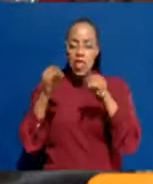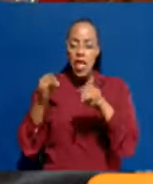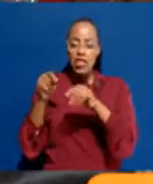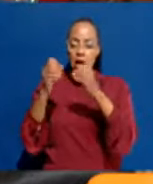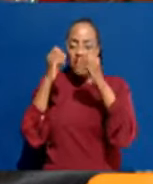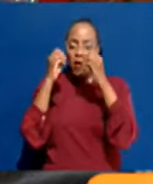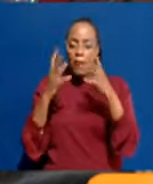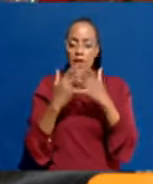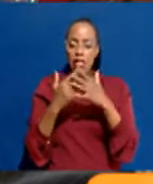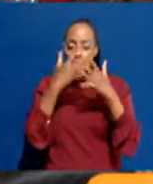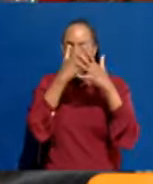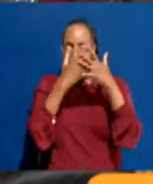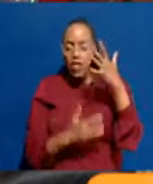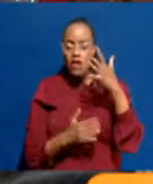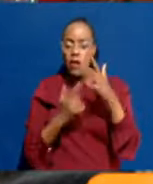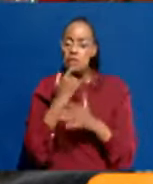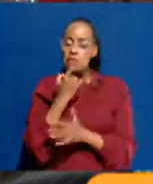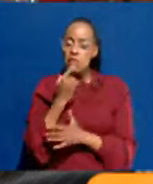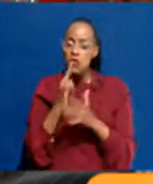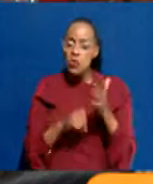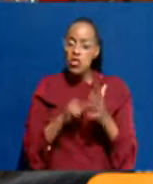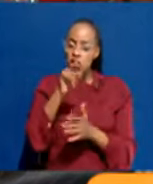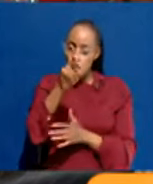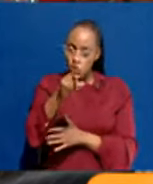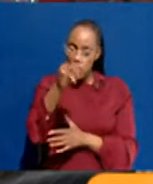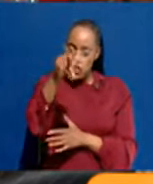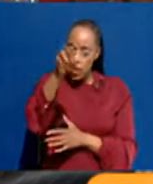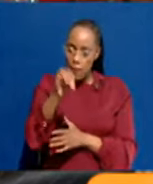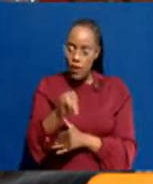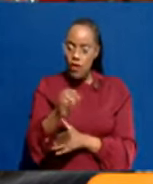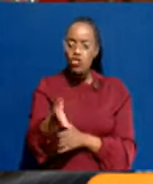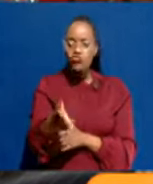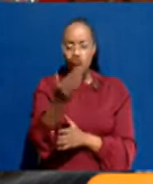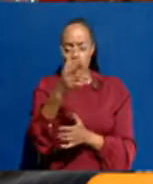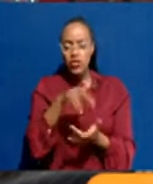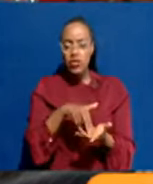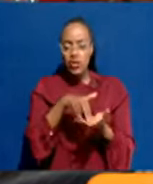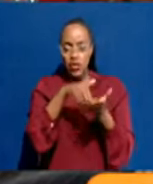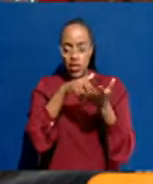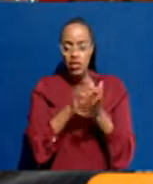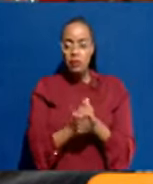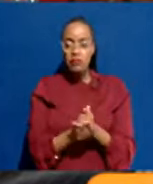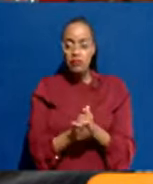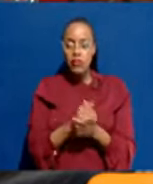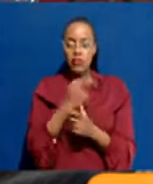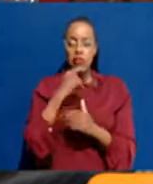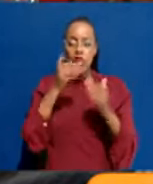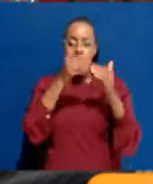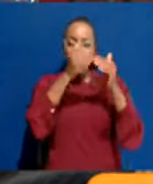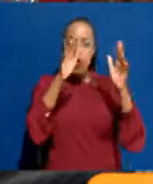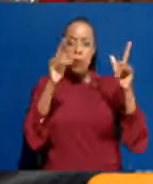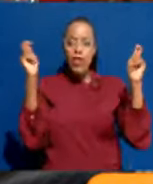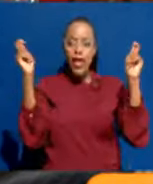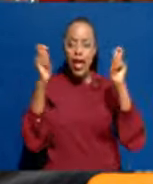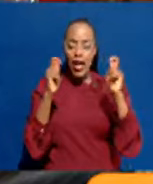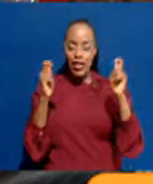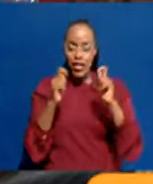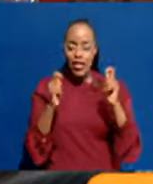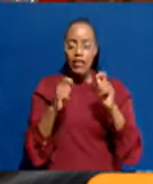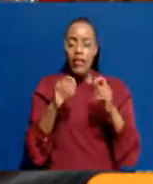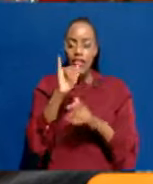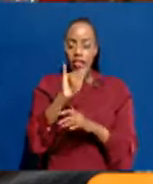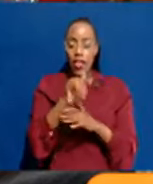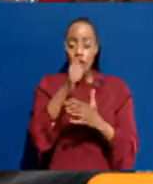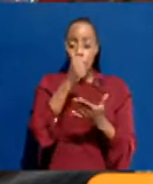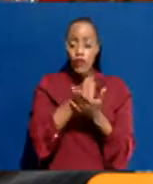things. I told the Prime Minister, you stand up. I opened the curtain of the office. I